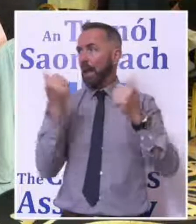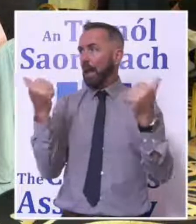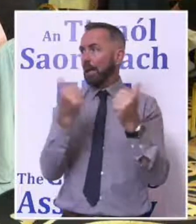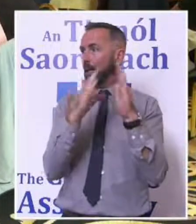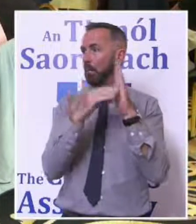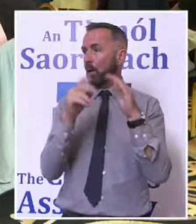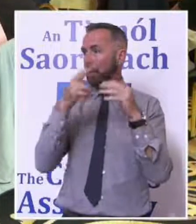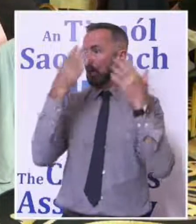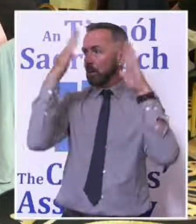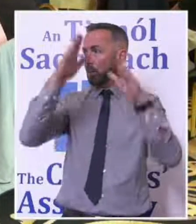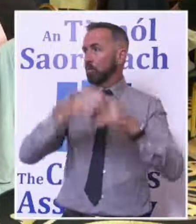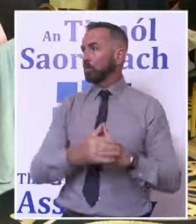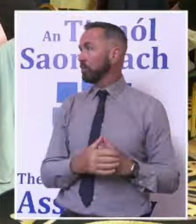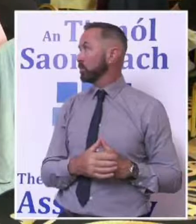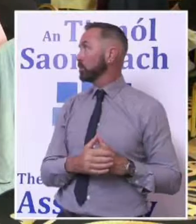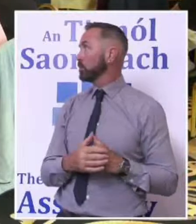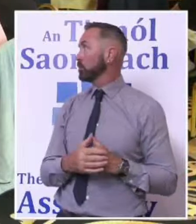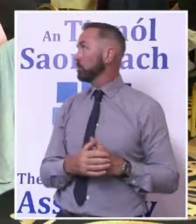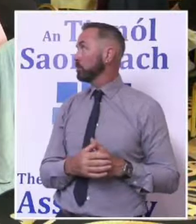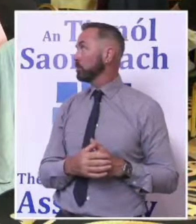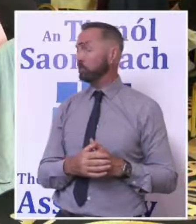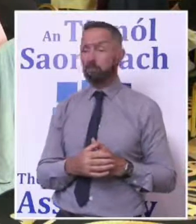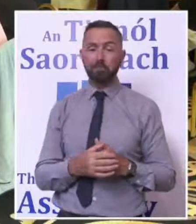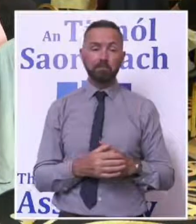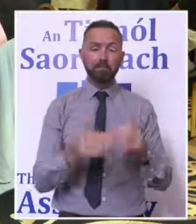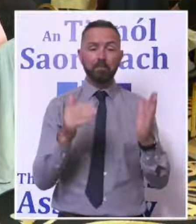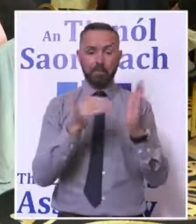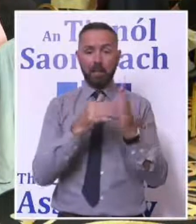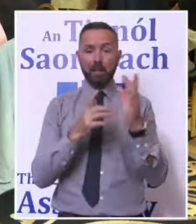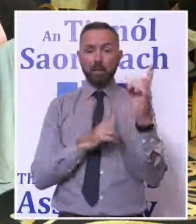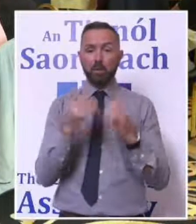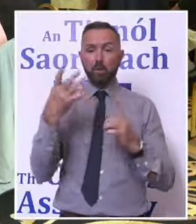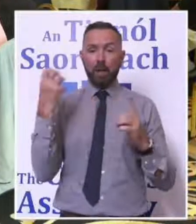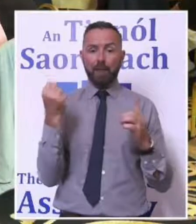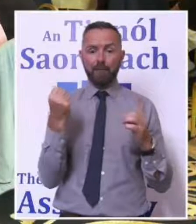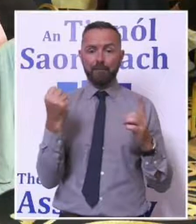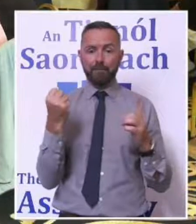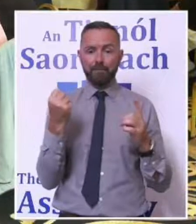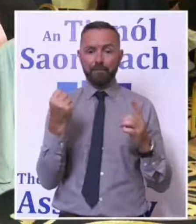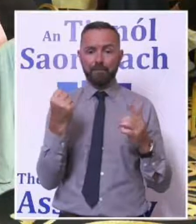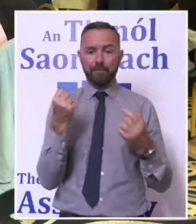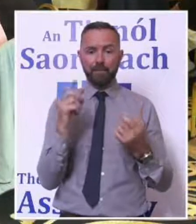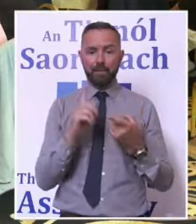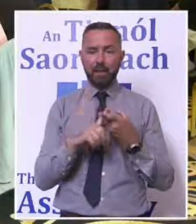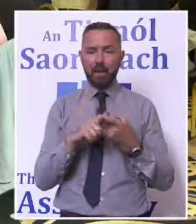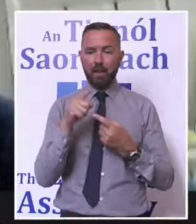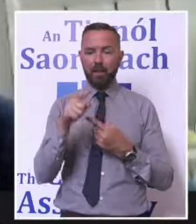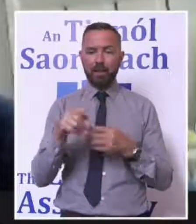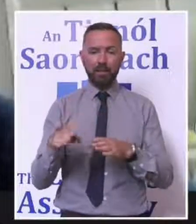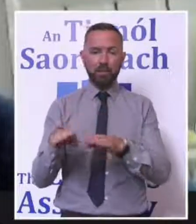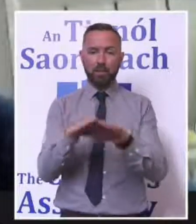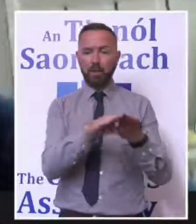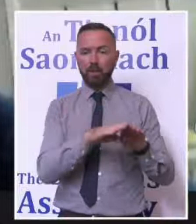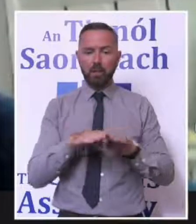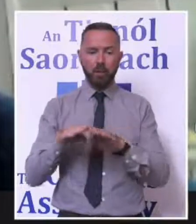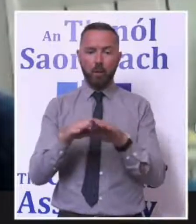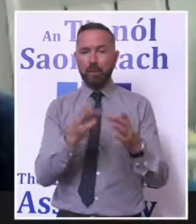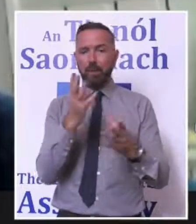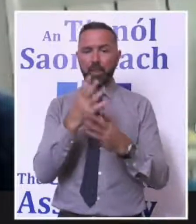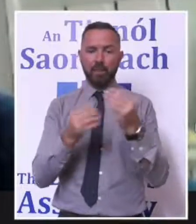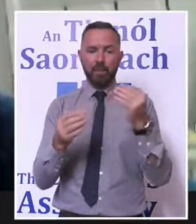it? It does exist, and it's the common feature